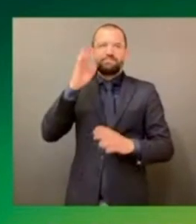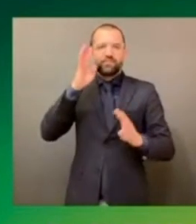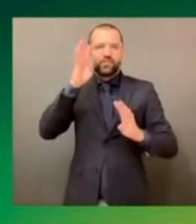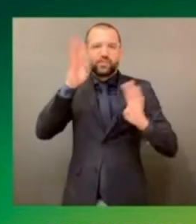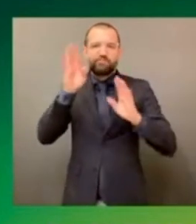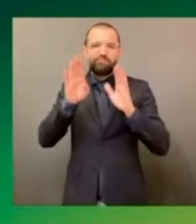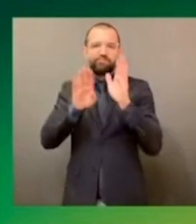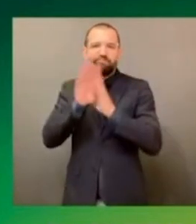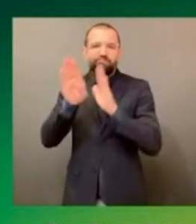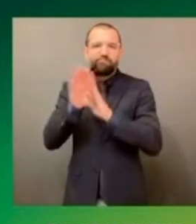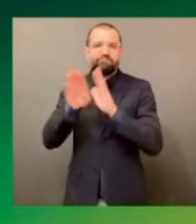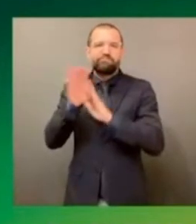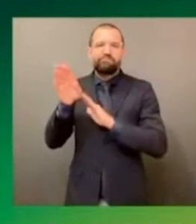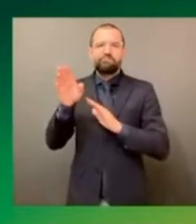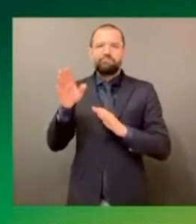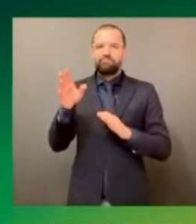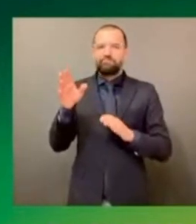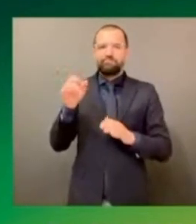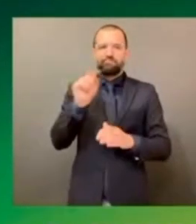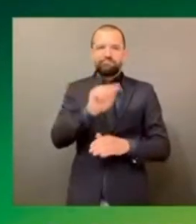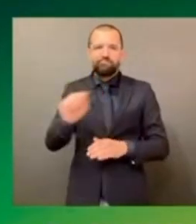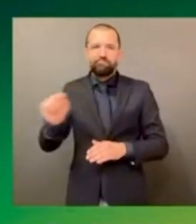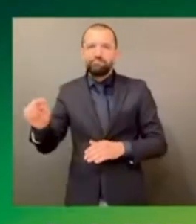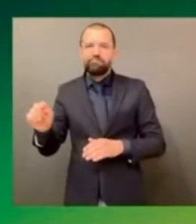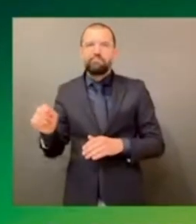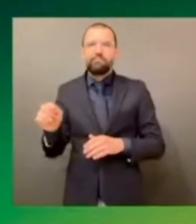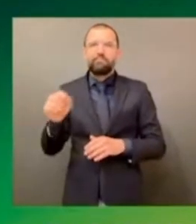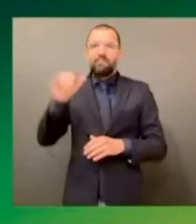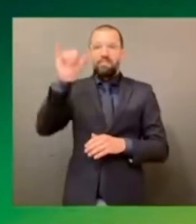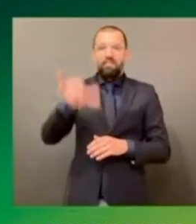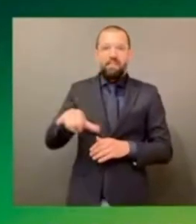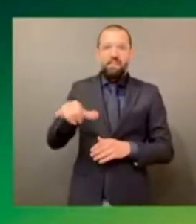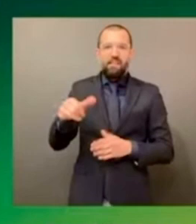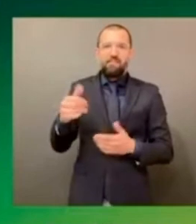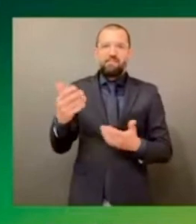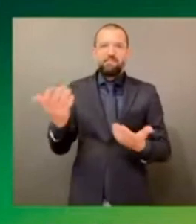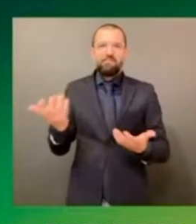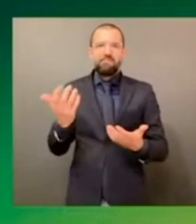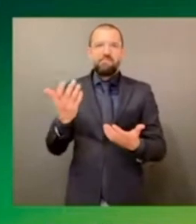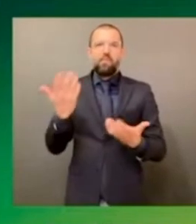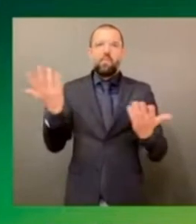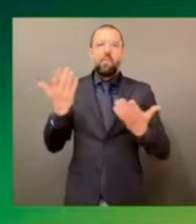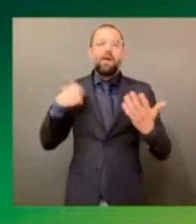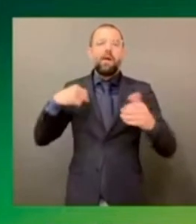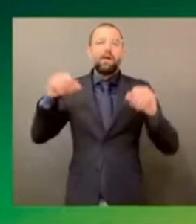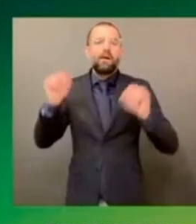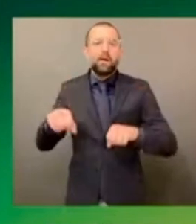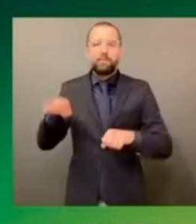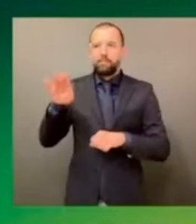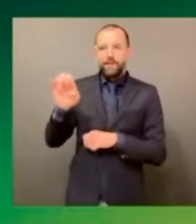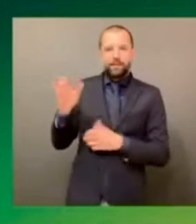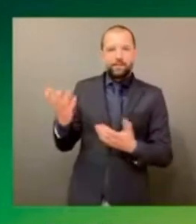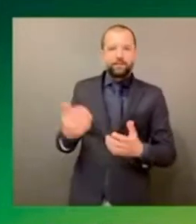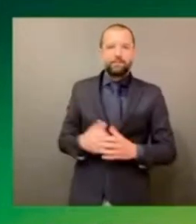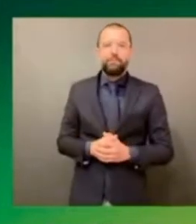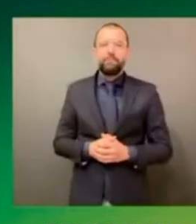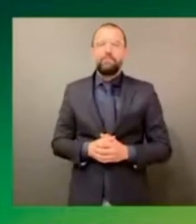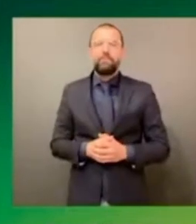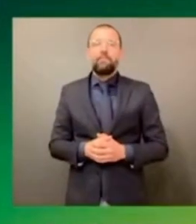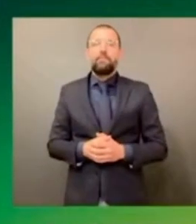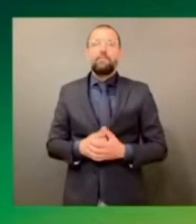Innovation, I believe to be the pursuit of what can be unburdened by what has been.